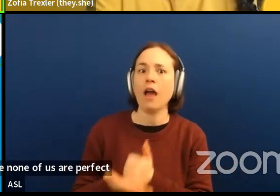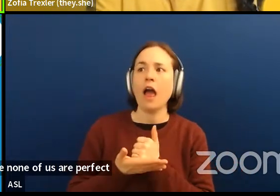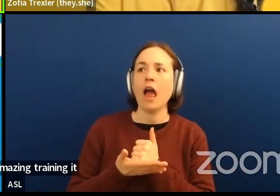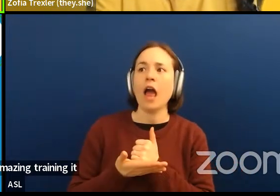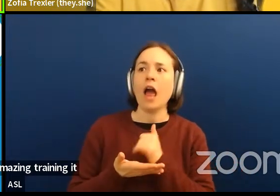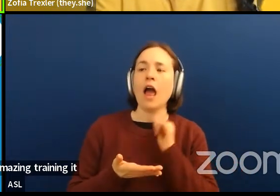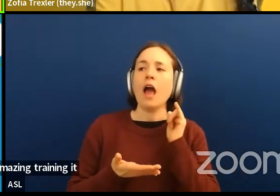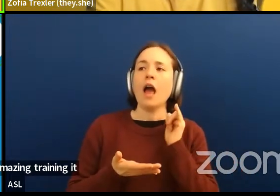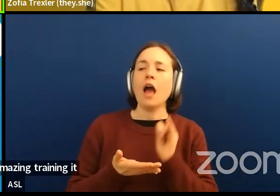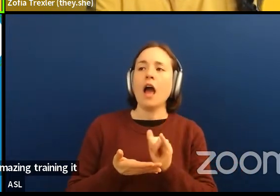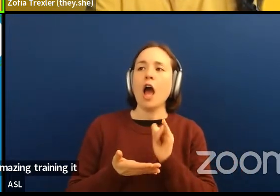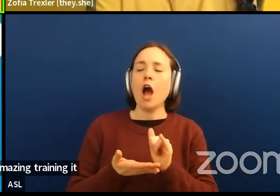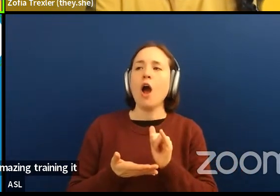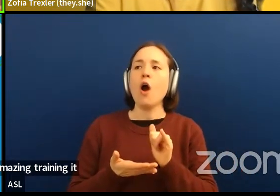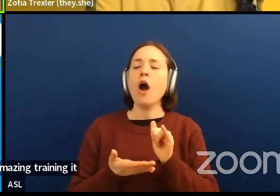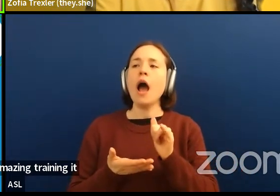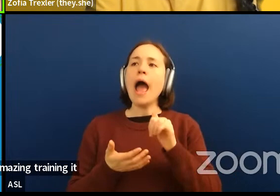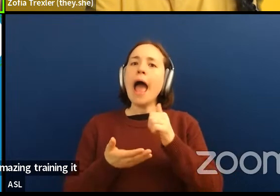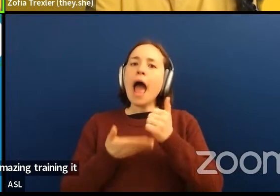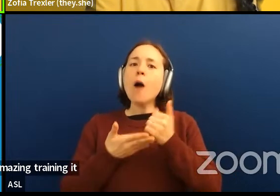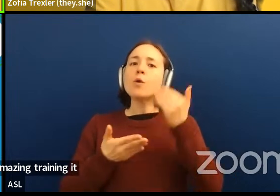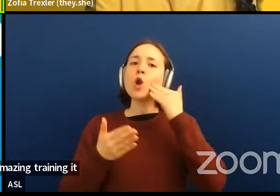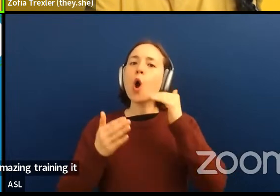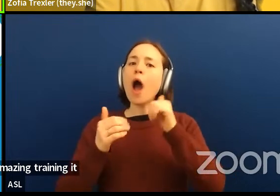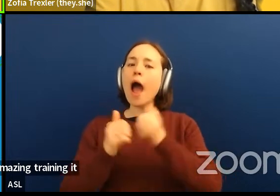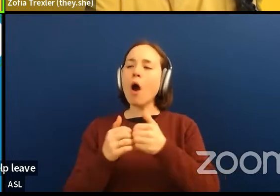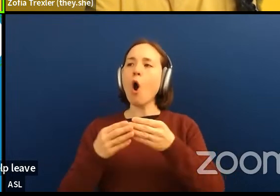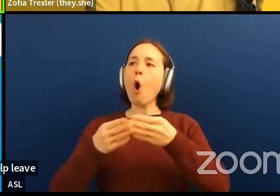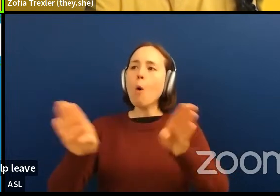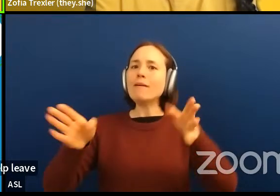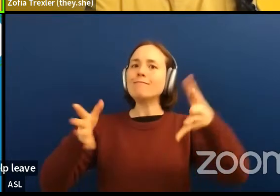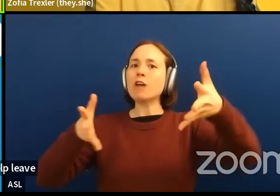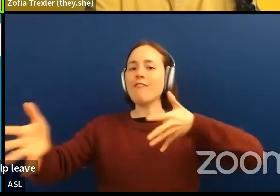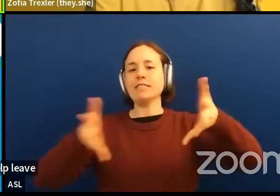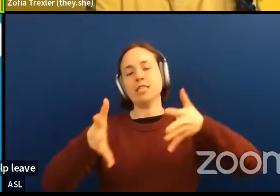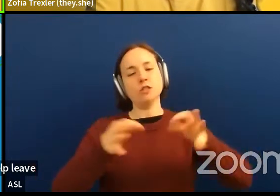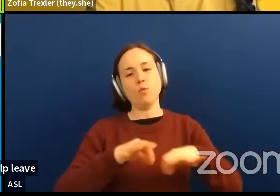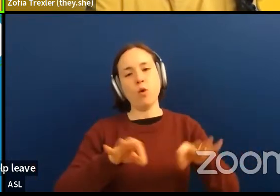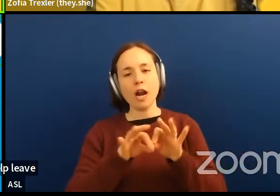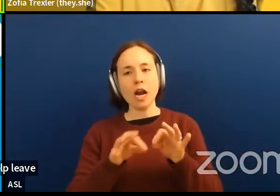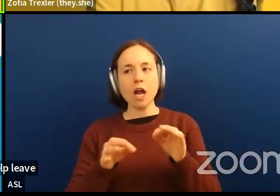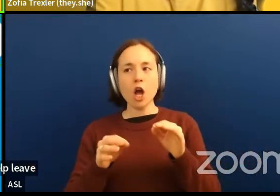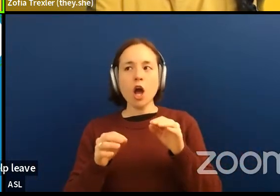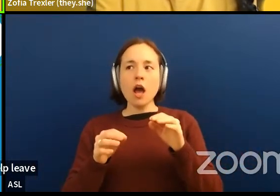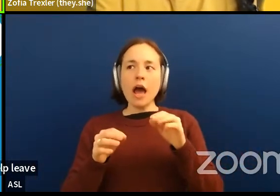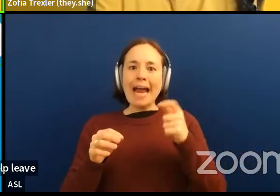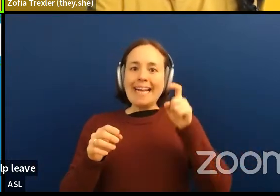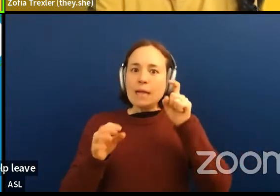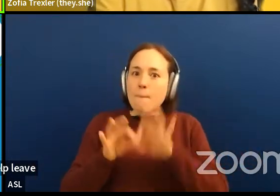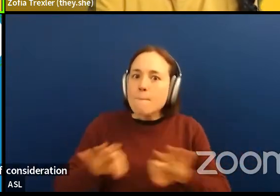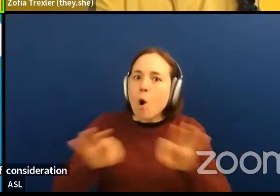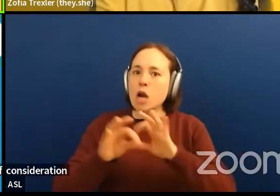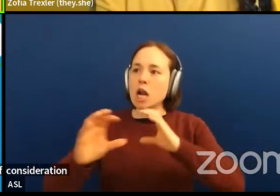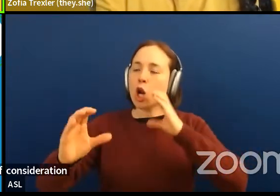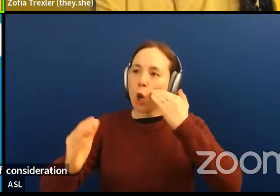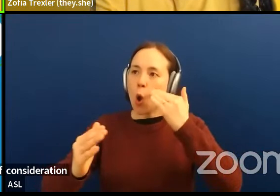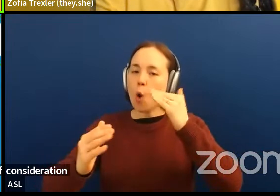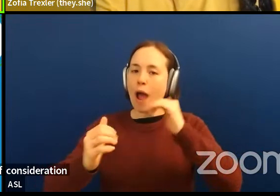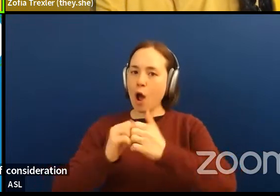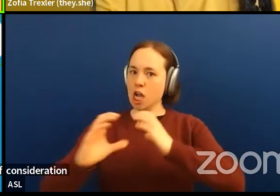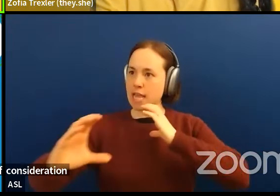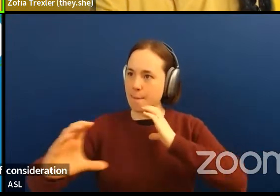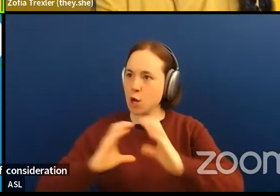lead that sense of conversation on how to have open dialogue, have a good sense of communication, how to bring